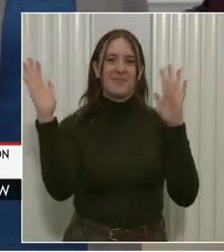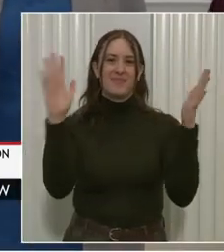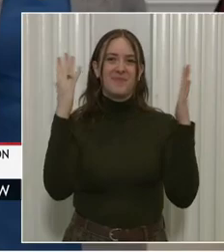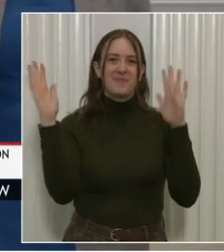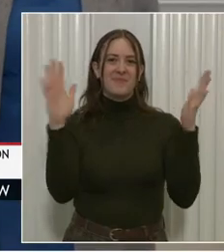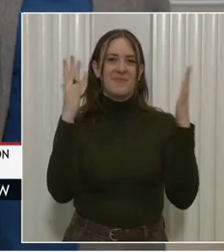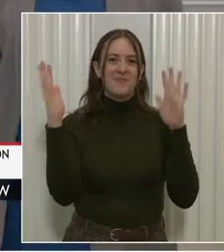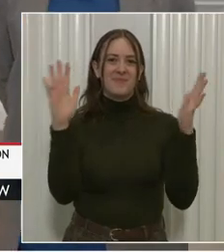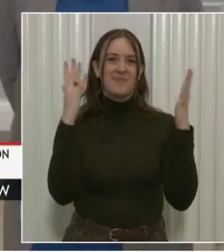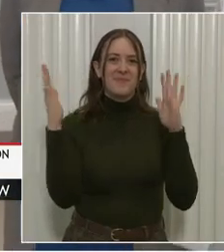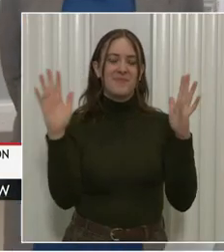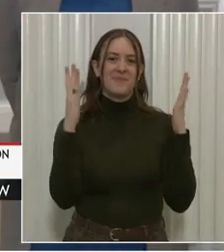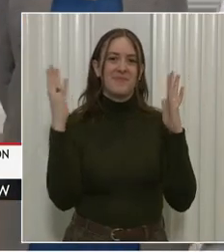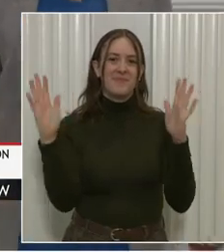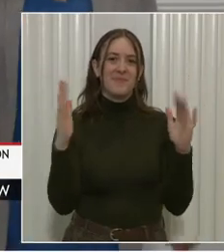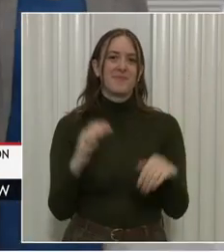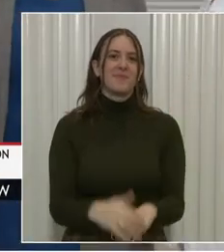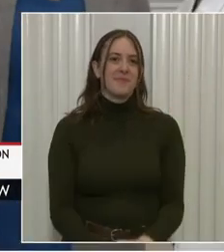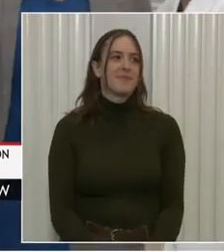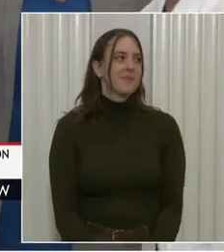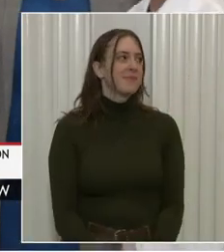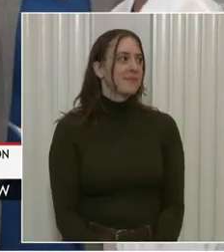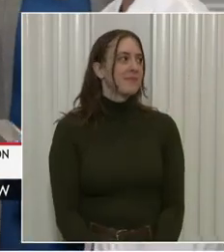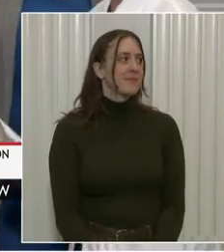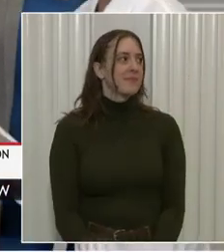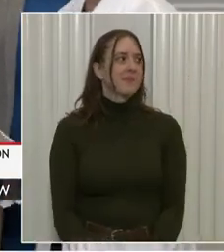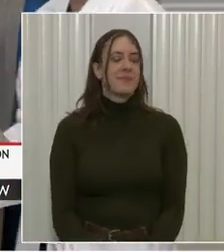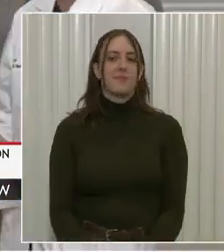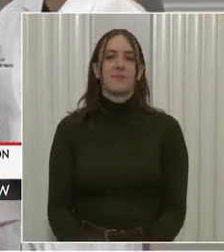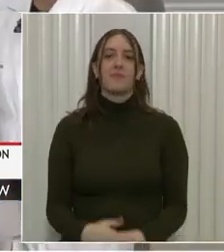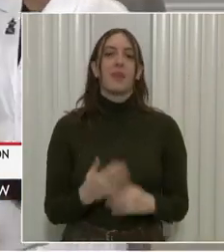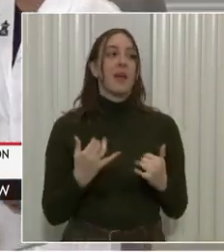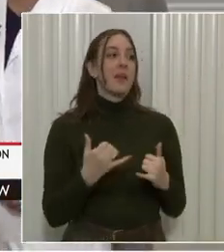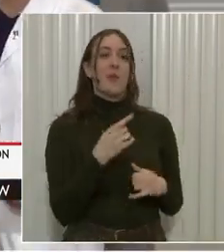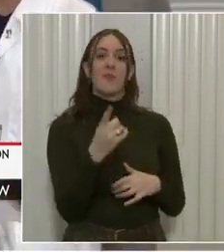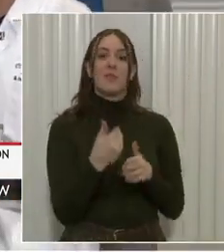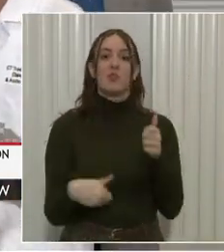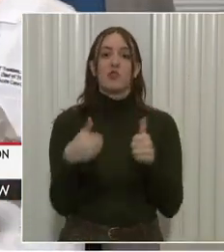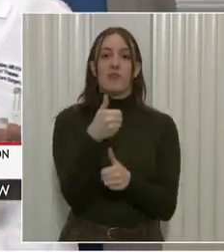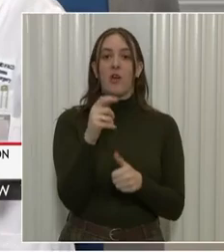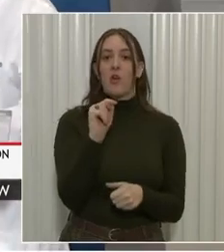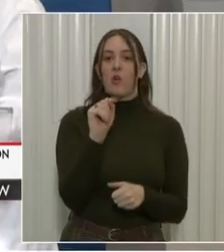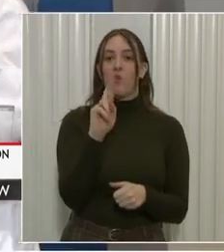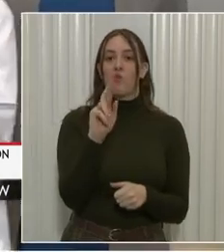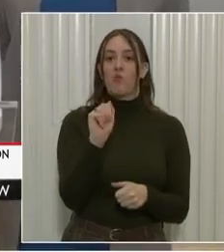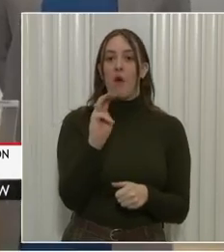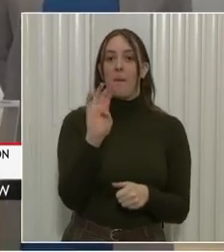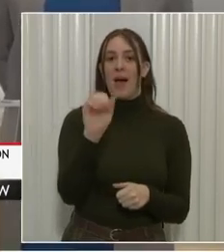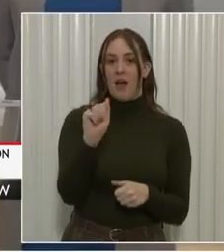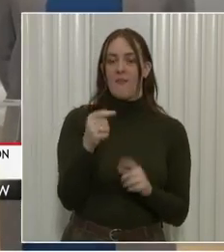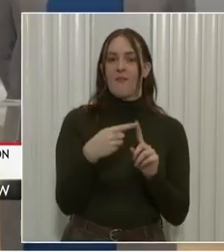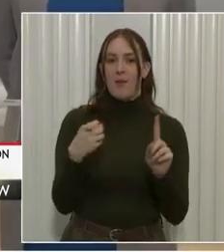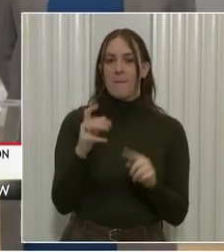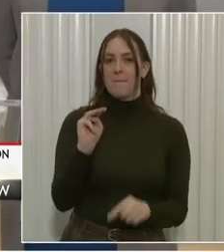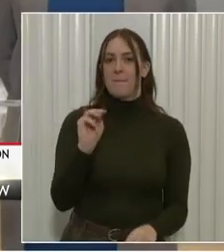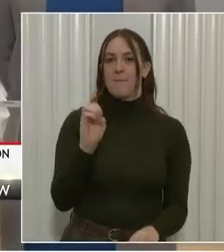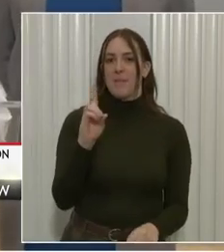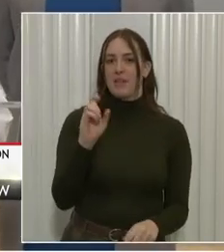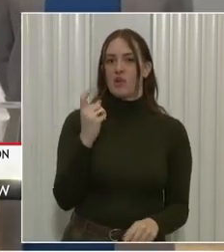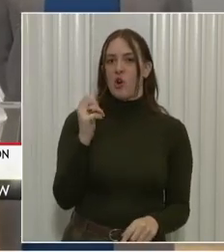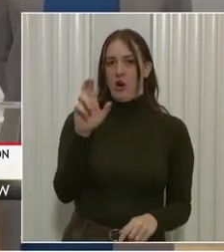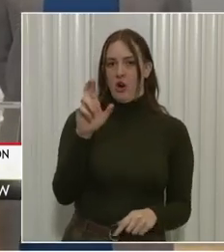I'd like to invite Dr. Christine Trankium, Chief of Trauma from MedStar Washington Hospital Center. Thank you, Dr.